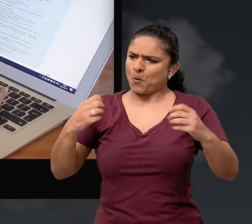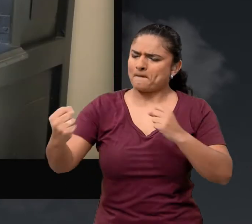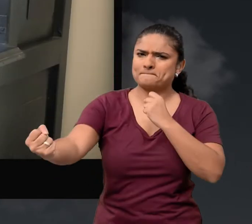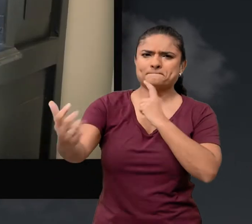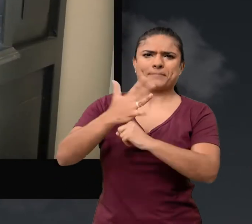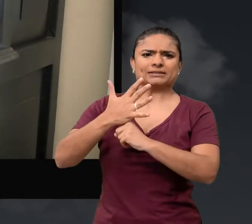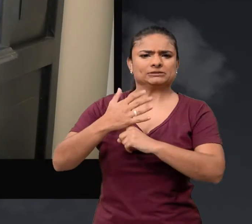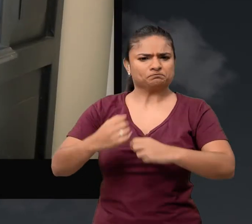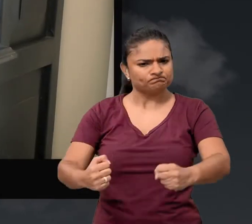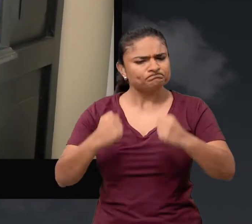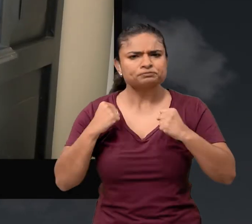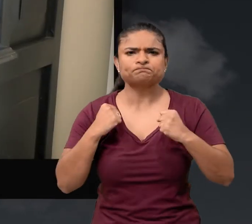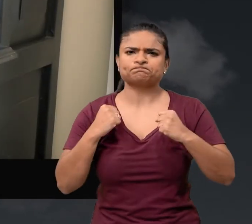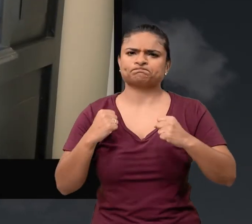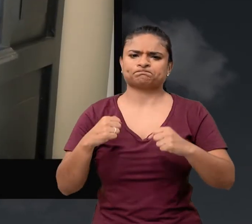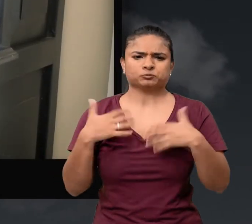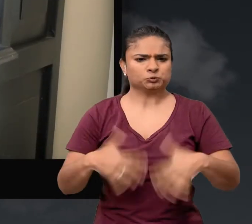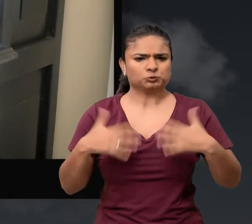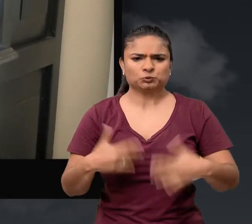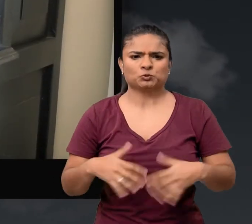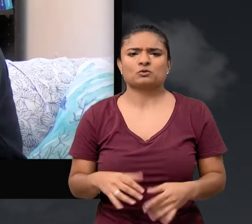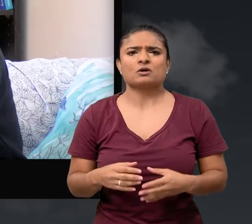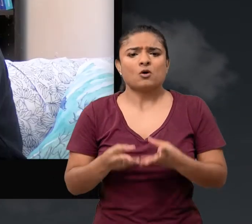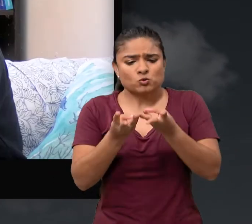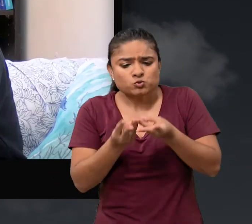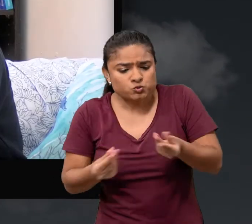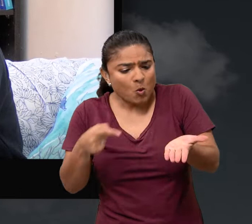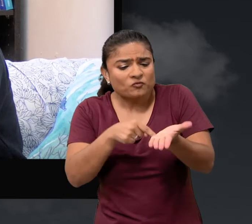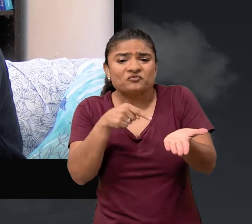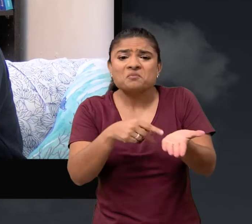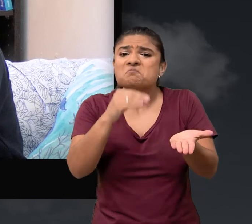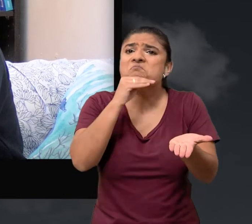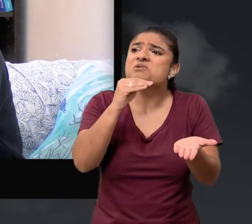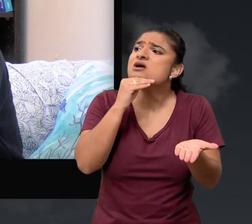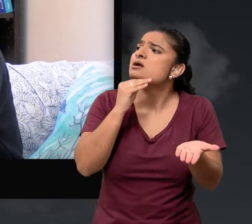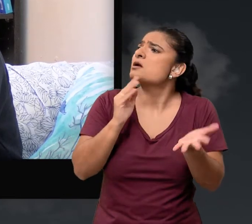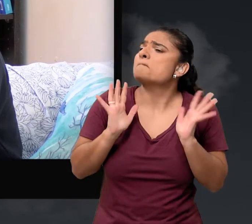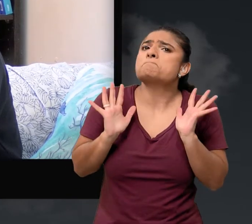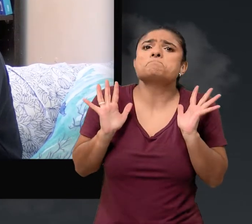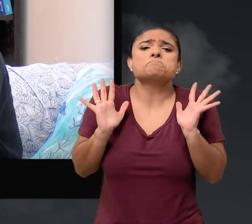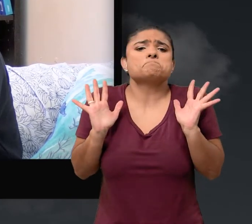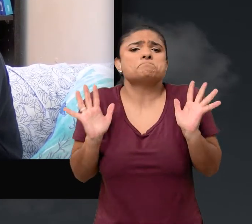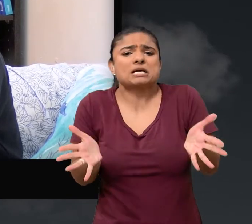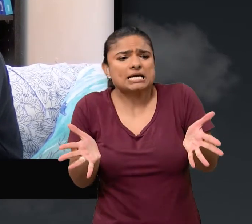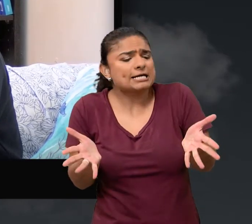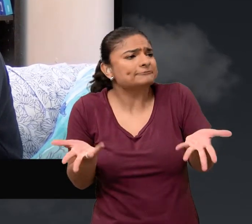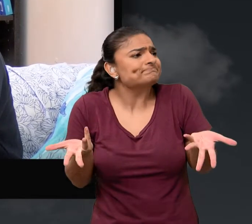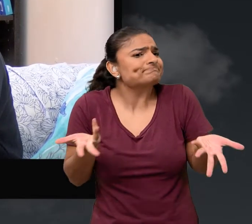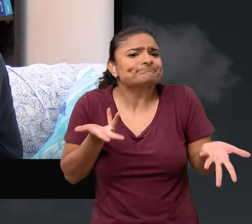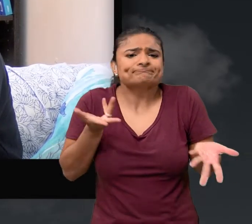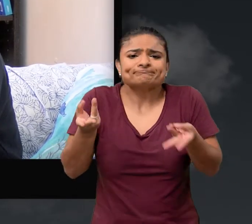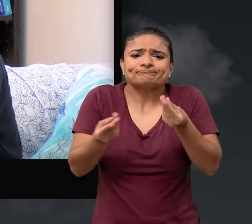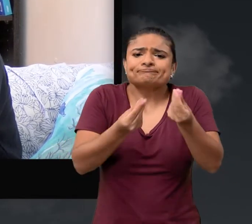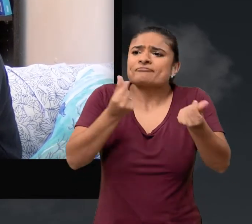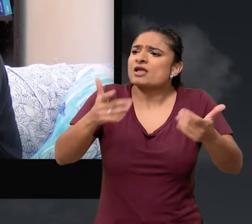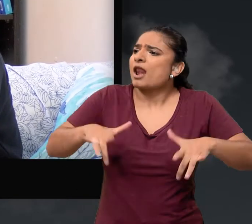an extremely powerful impact on my life, bringing resolution, meaning